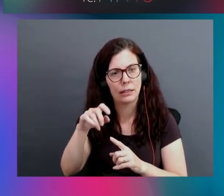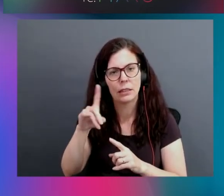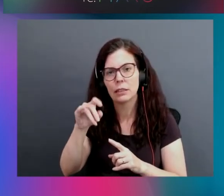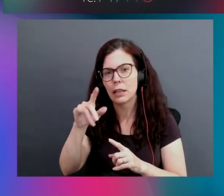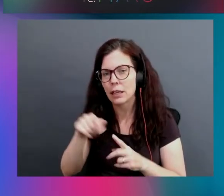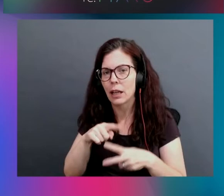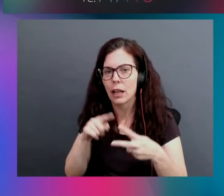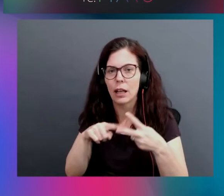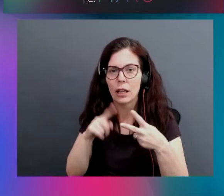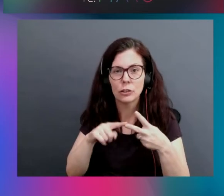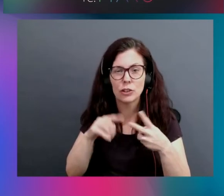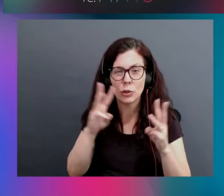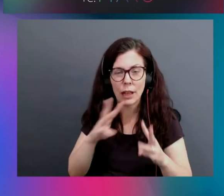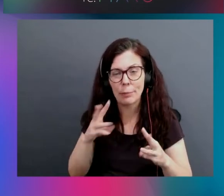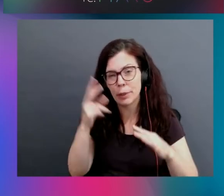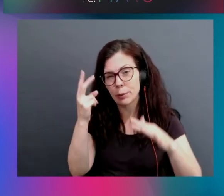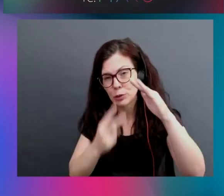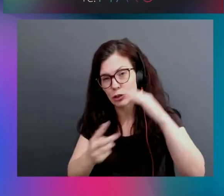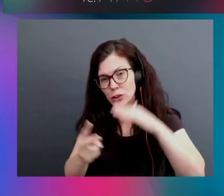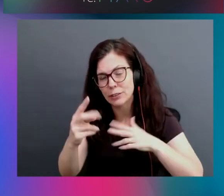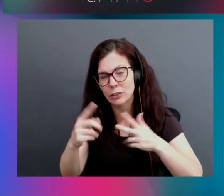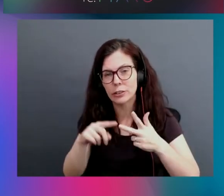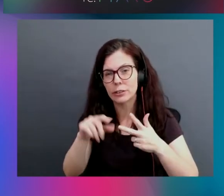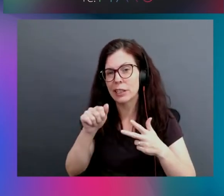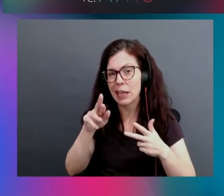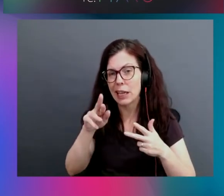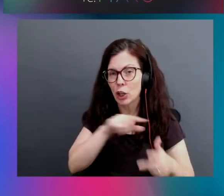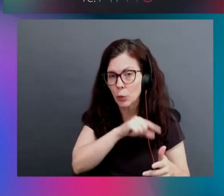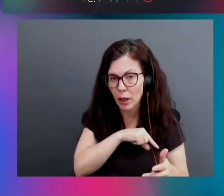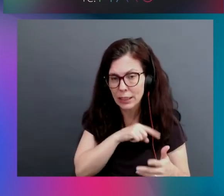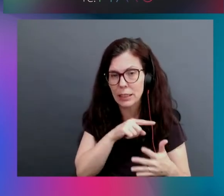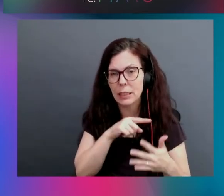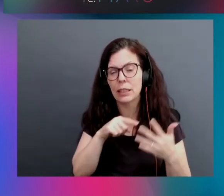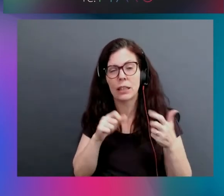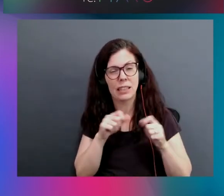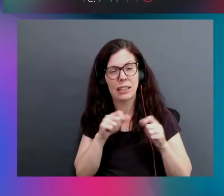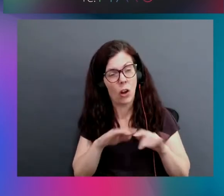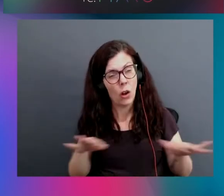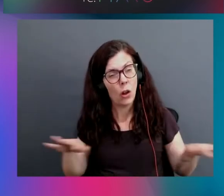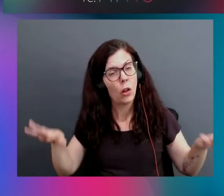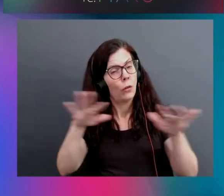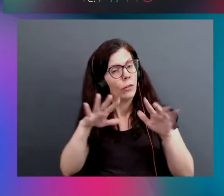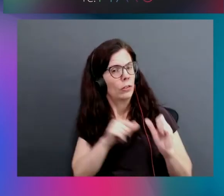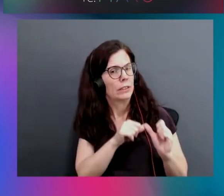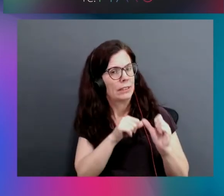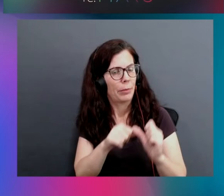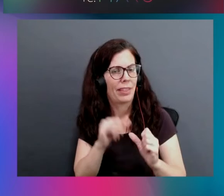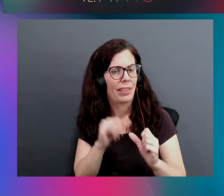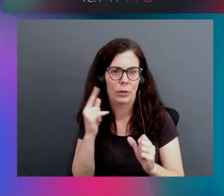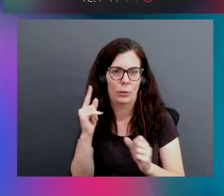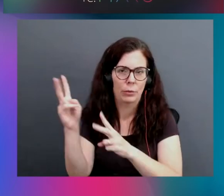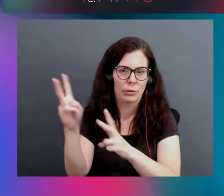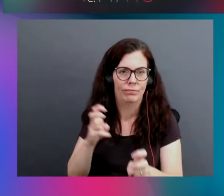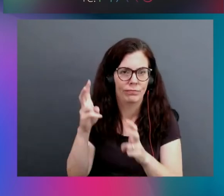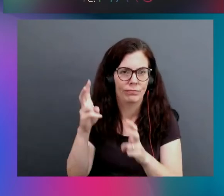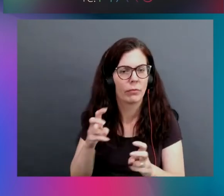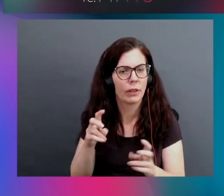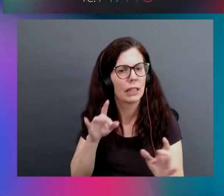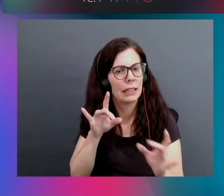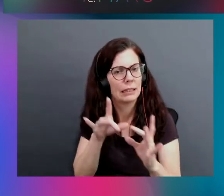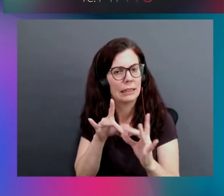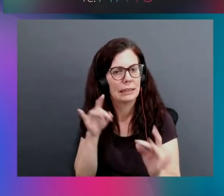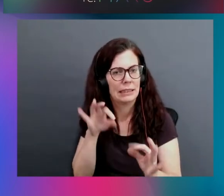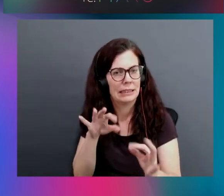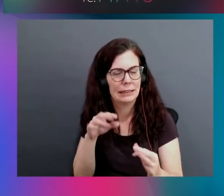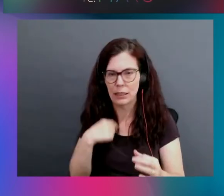quality, we have data all over in the space of sustainability. And I think that's where we're going to start extracting insights that we have not seen before. Yeah.